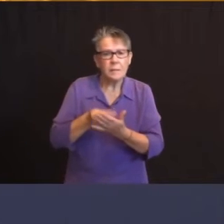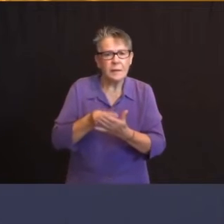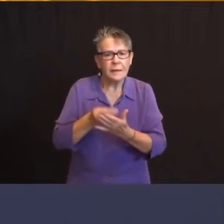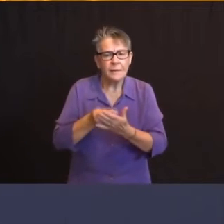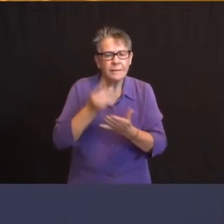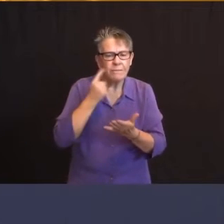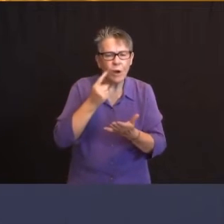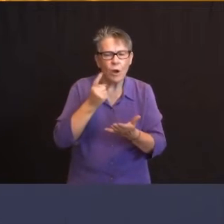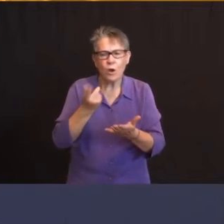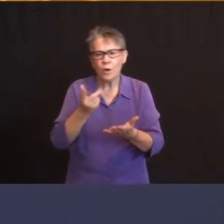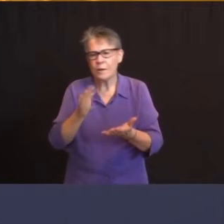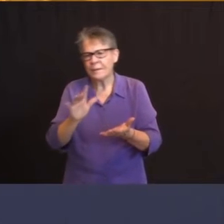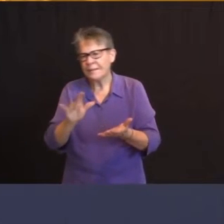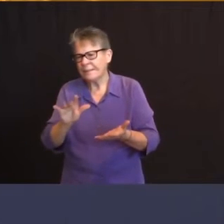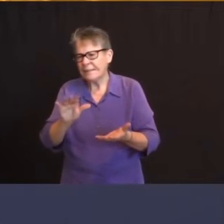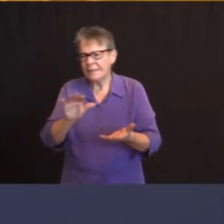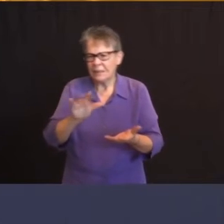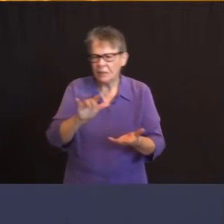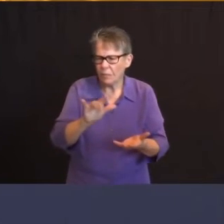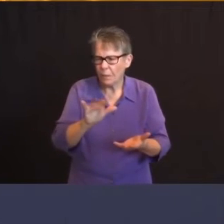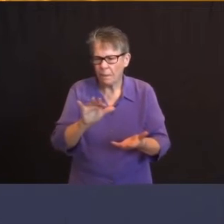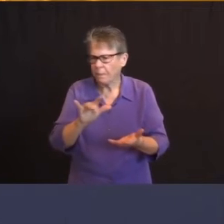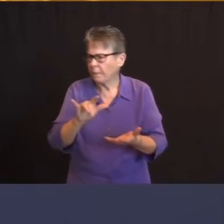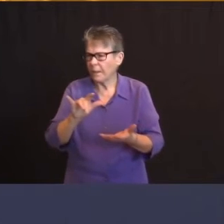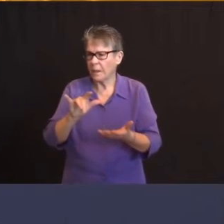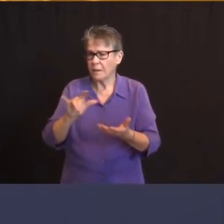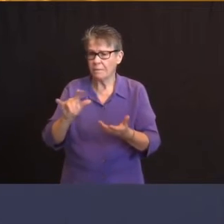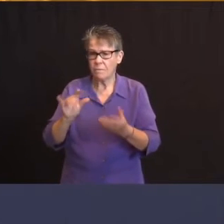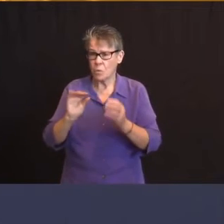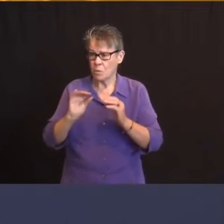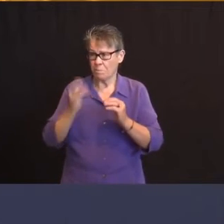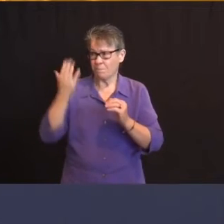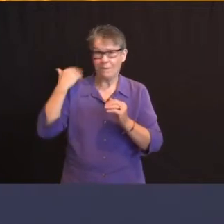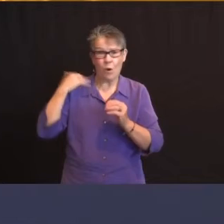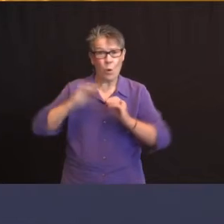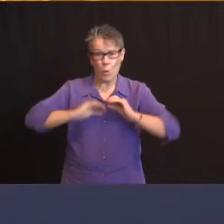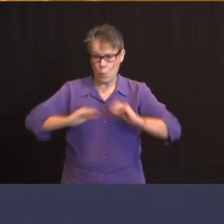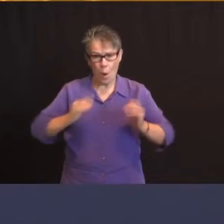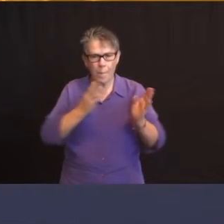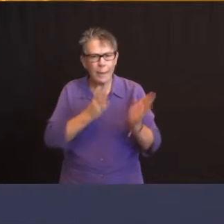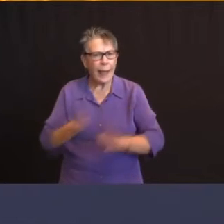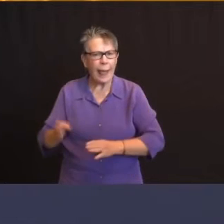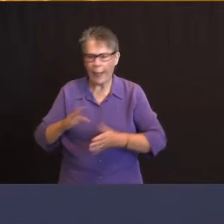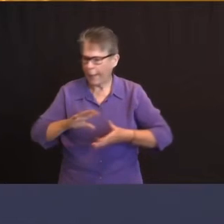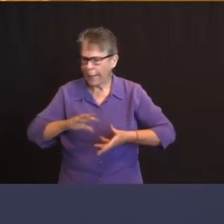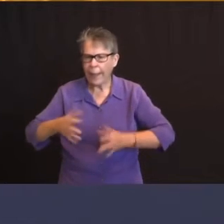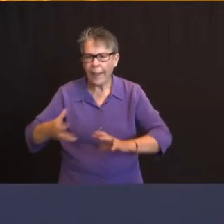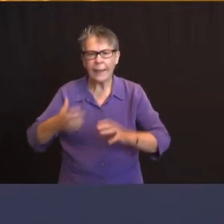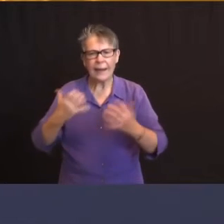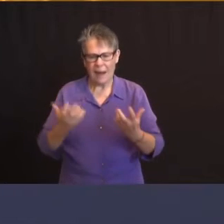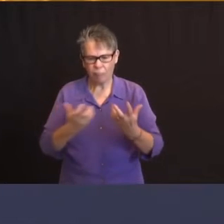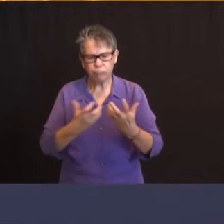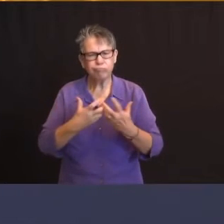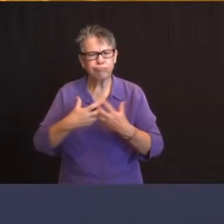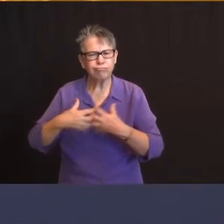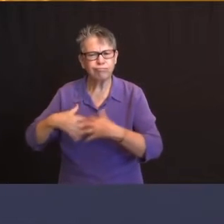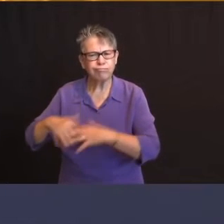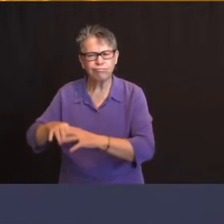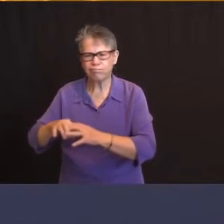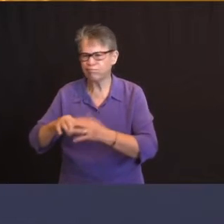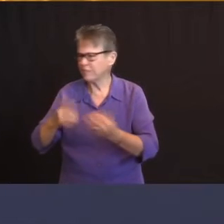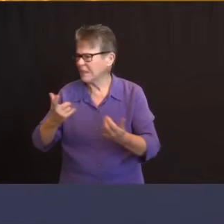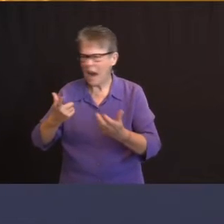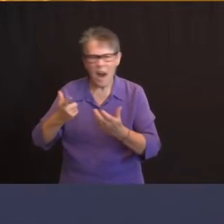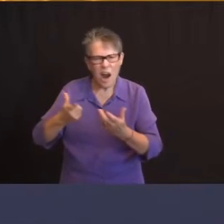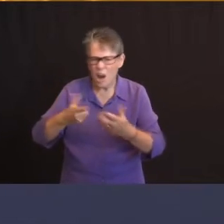master plan at all, a capital plan. She has been a game changer. Again, both as a